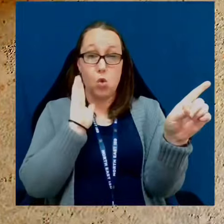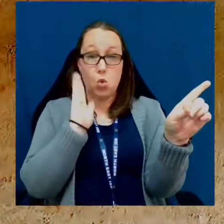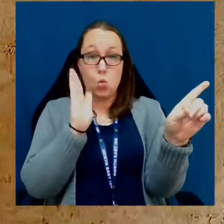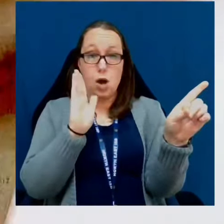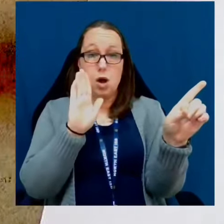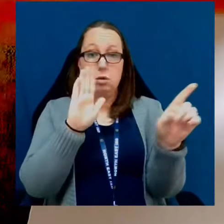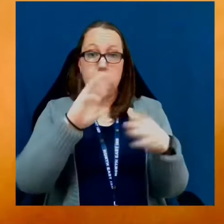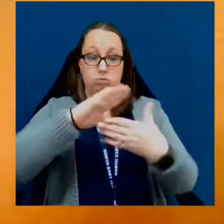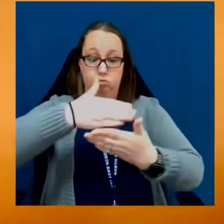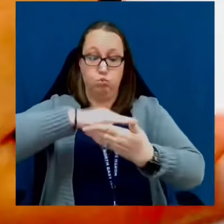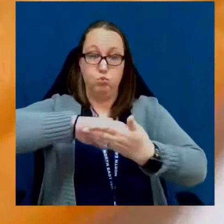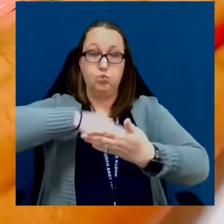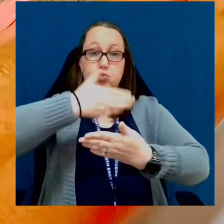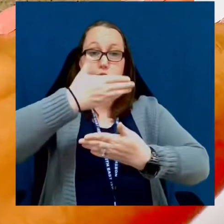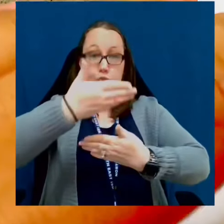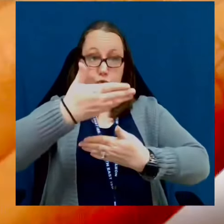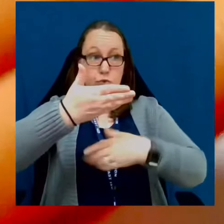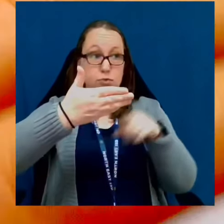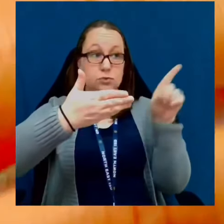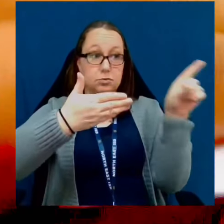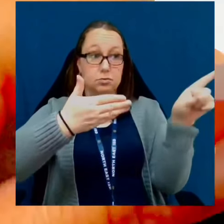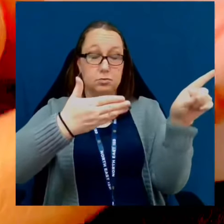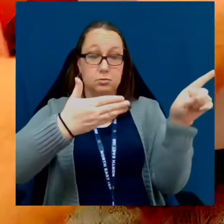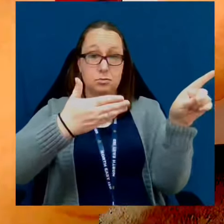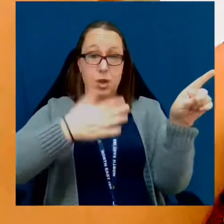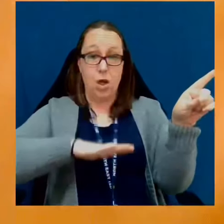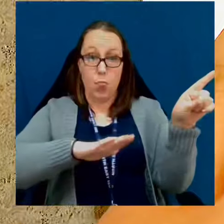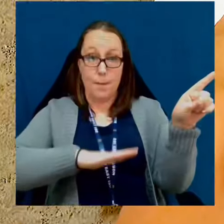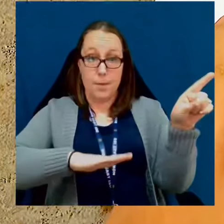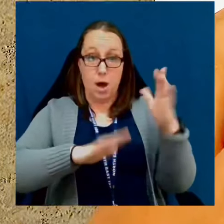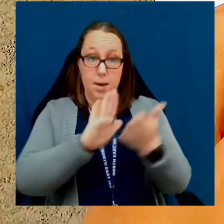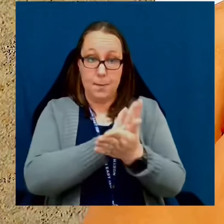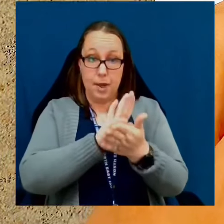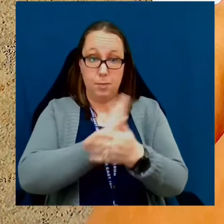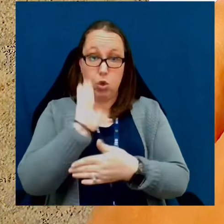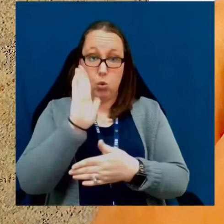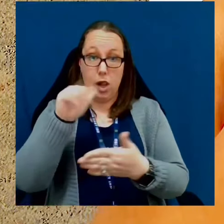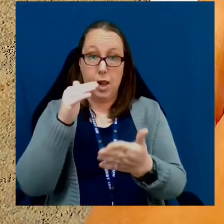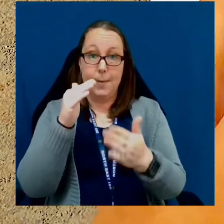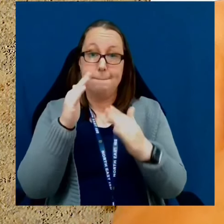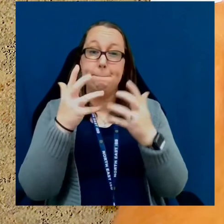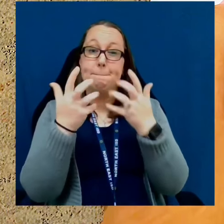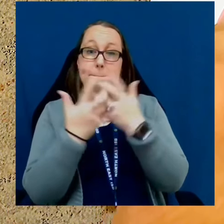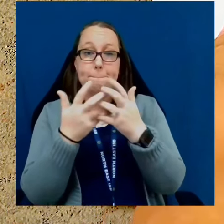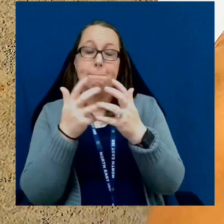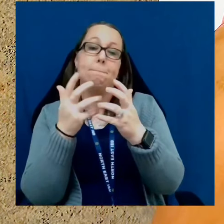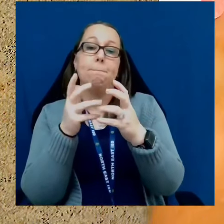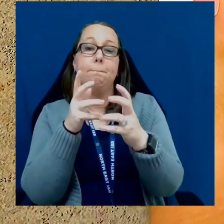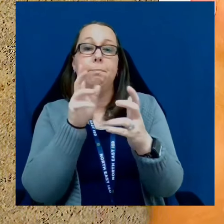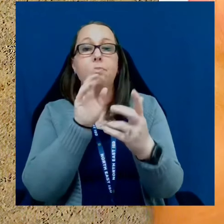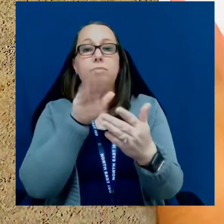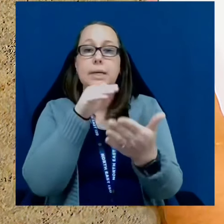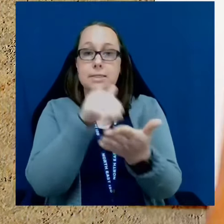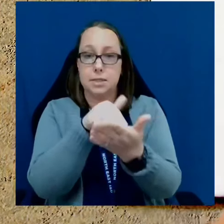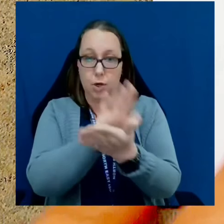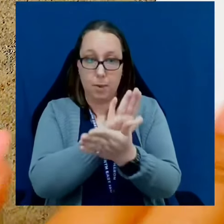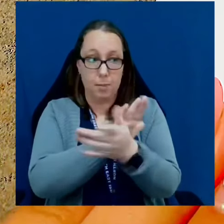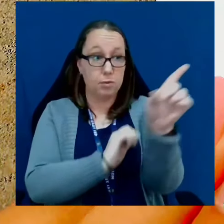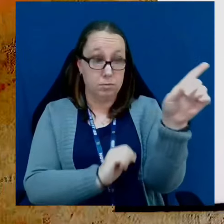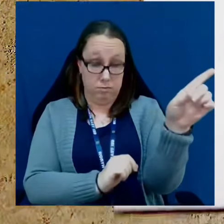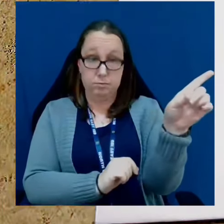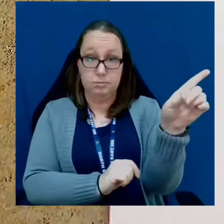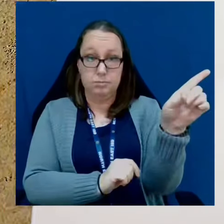and crease the center. Open it back up, then bring the bottom edge of your paper to meet that center line that you just created.